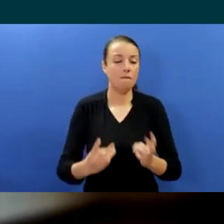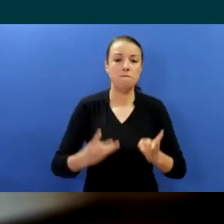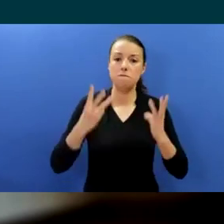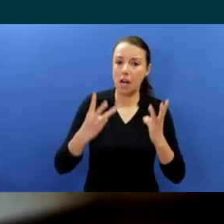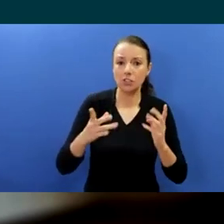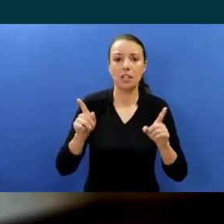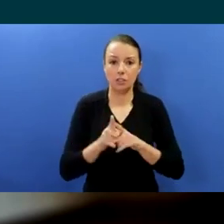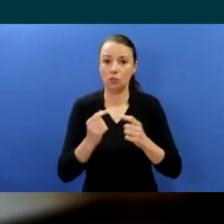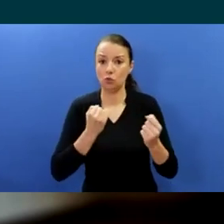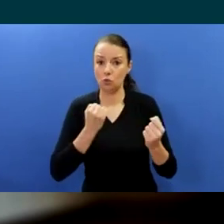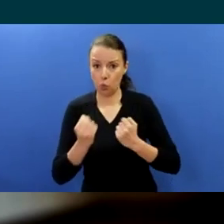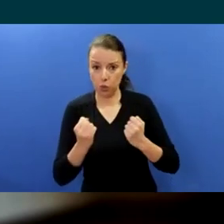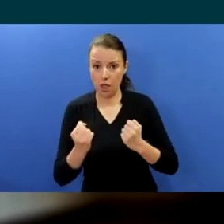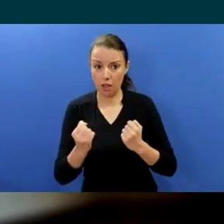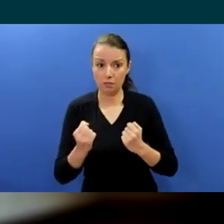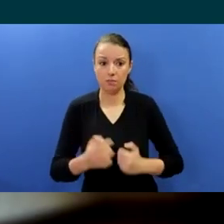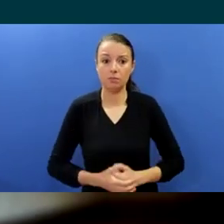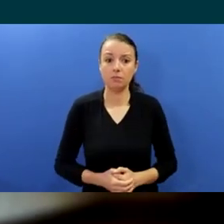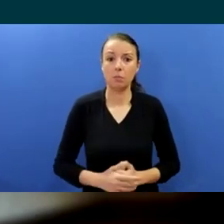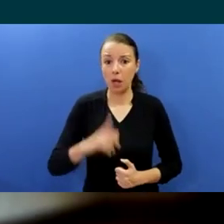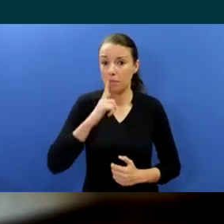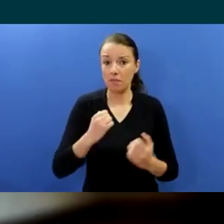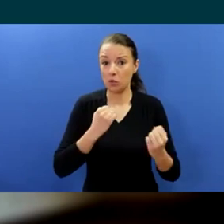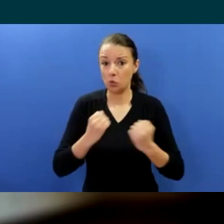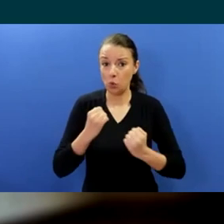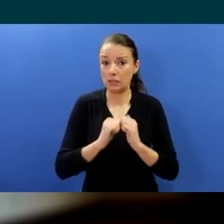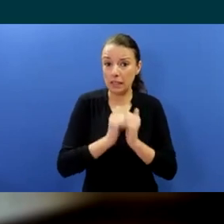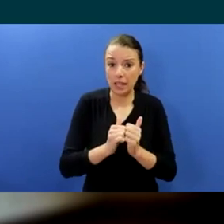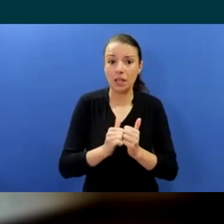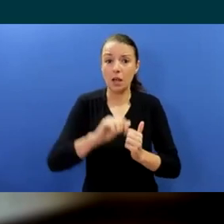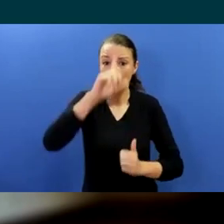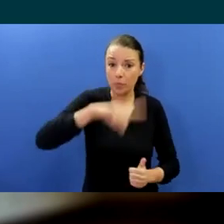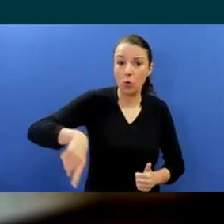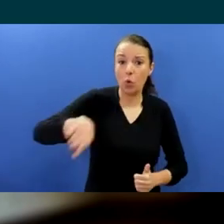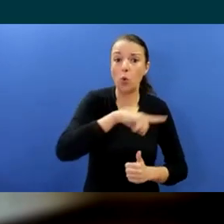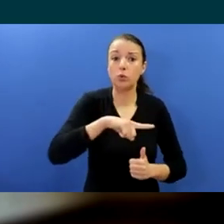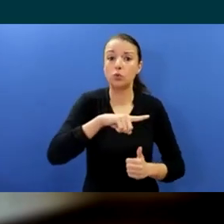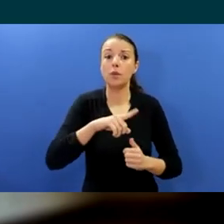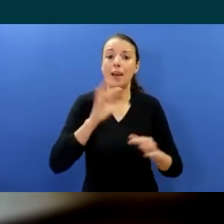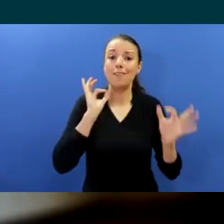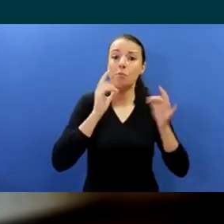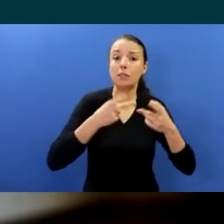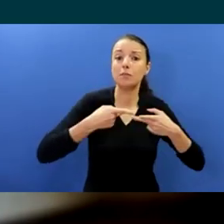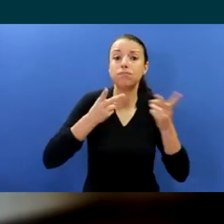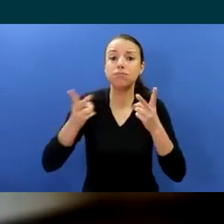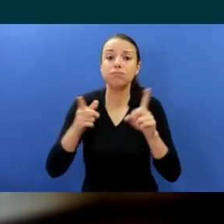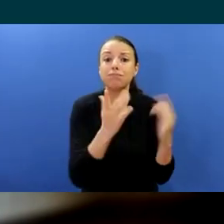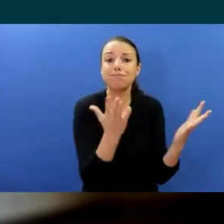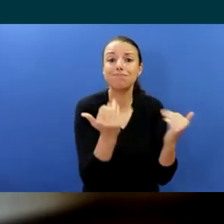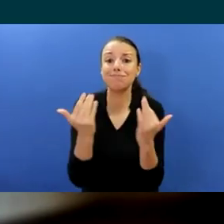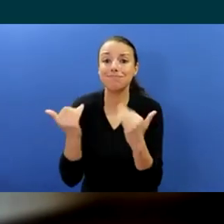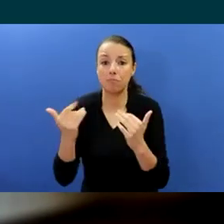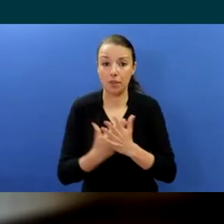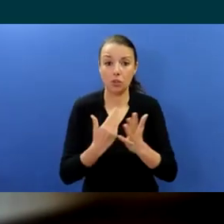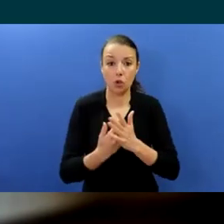inform and get the population, the actual population now and the future population also participating. So to give